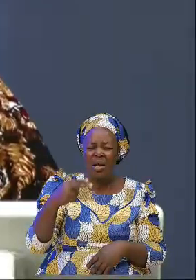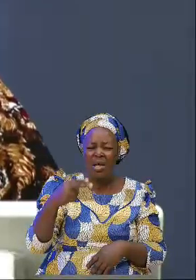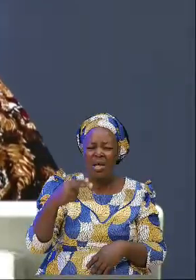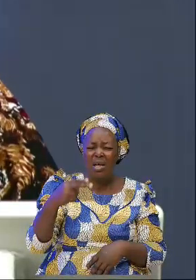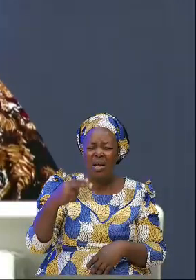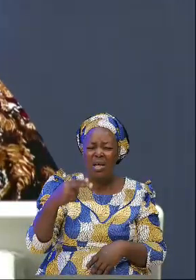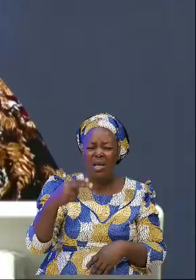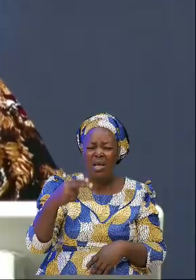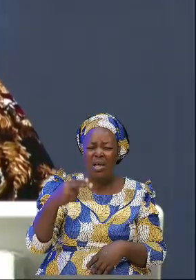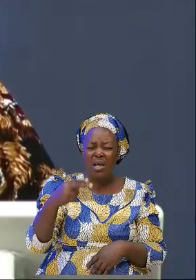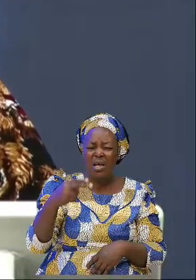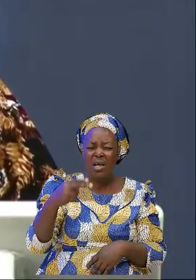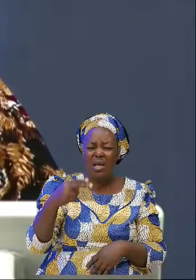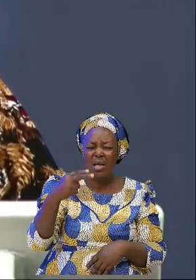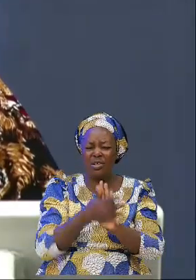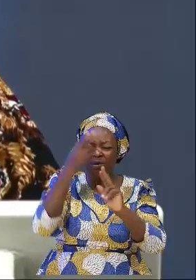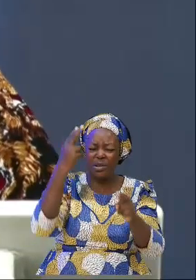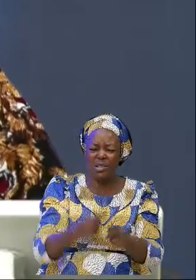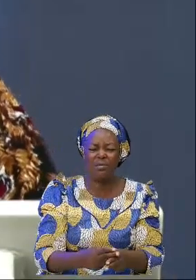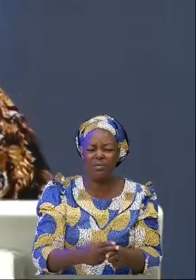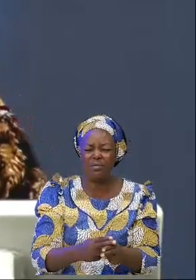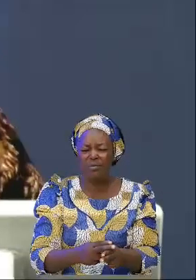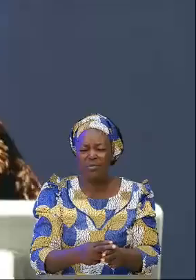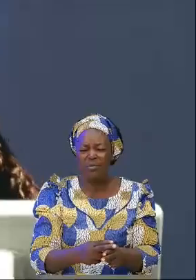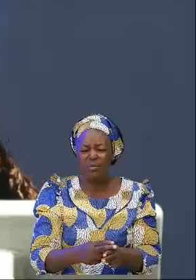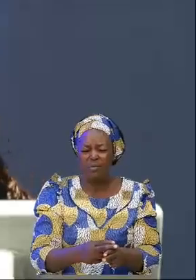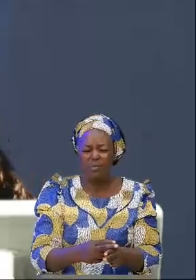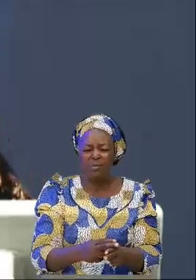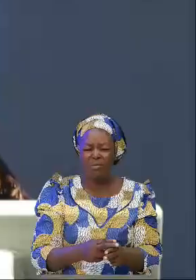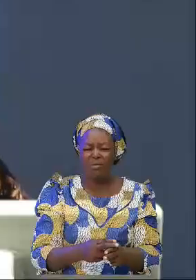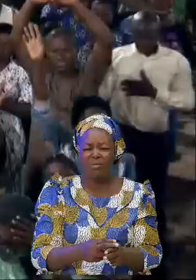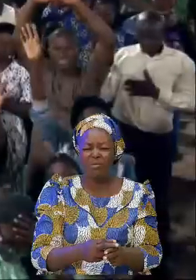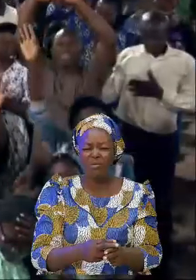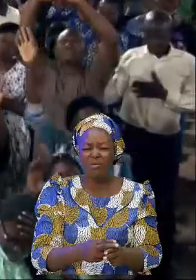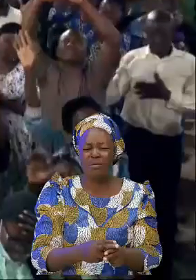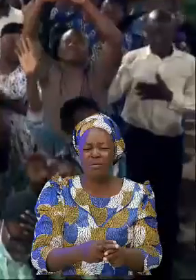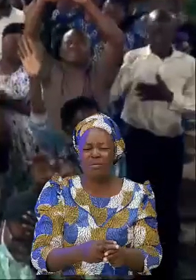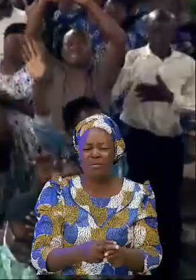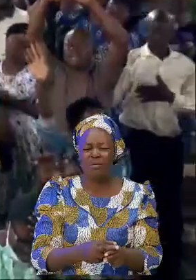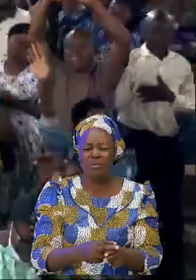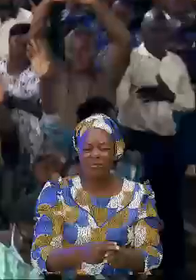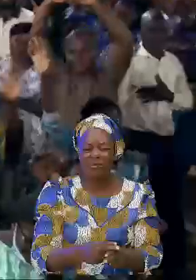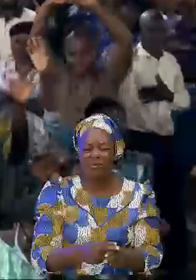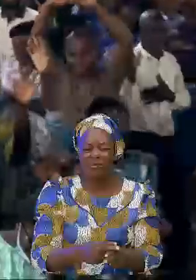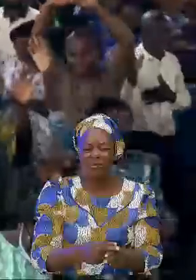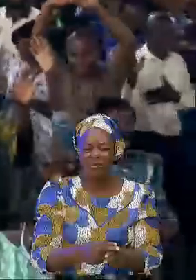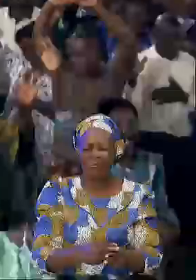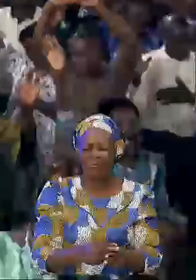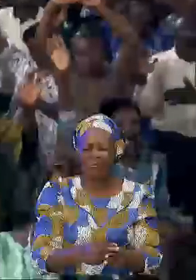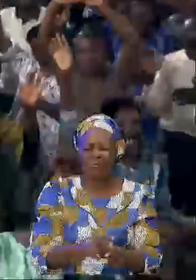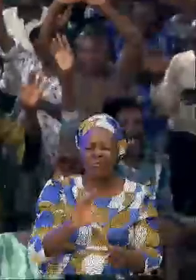elephantiasis, hernia, be removed in Jesus' name.